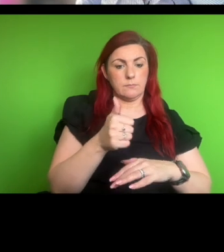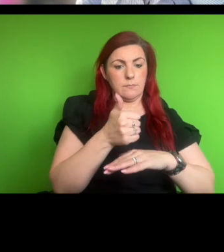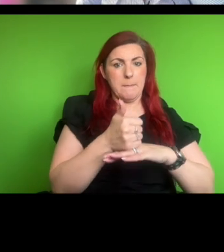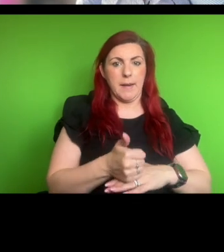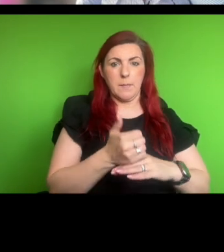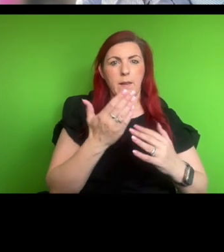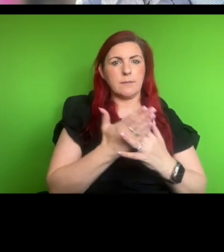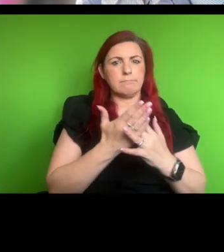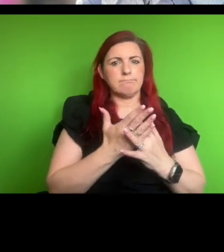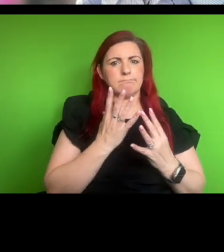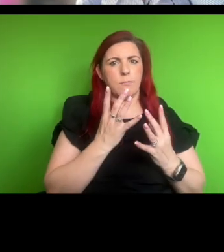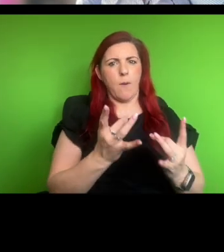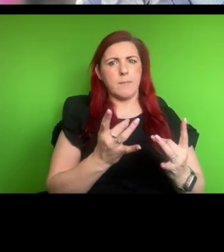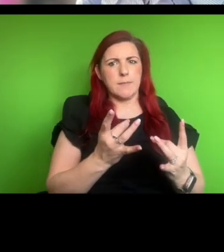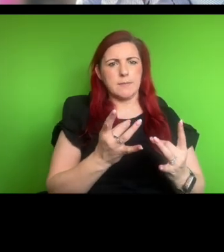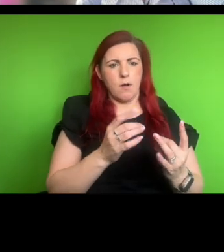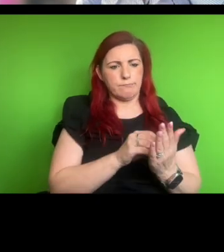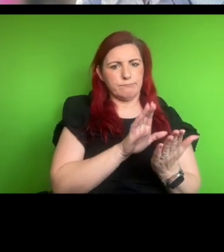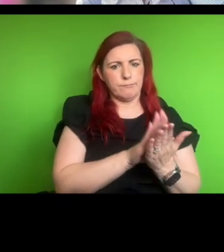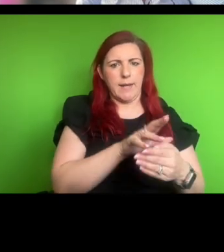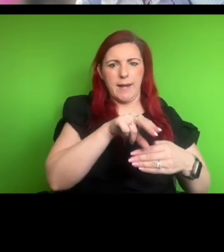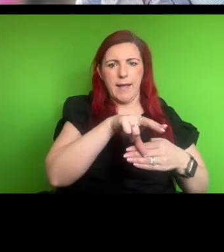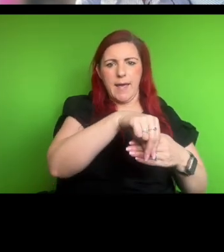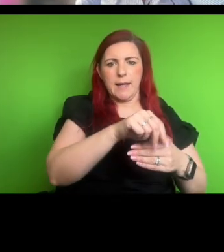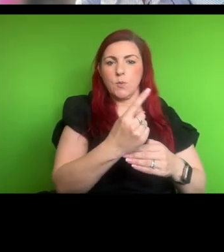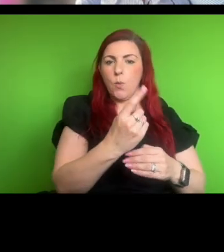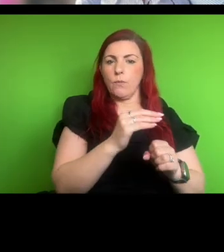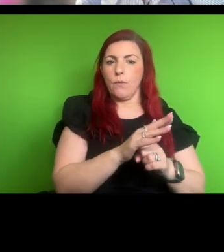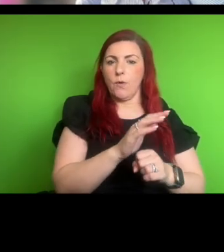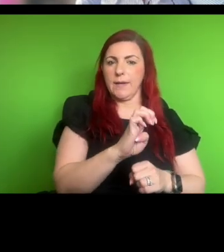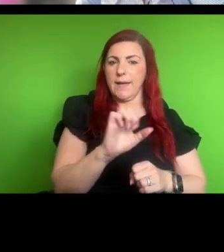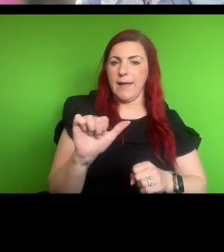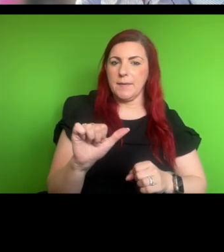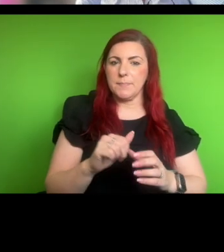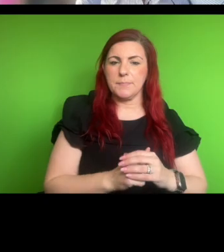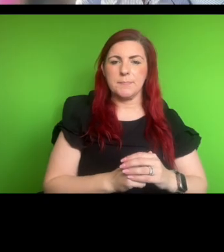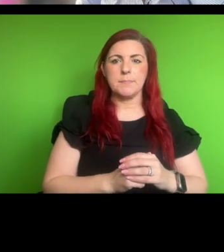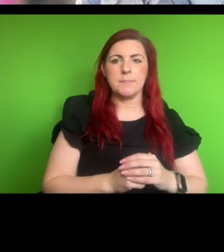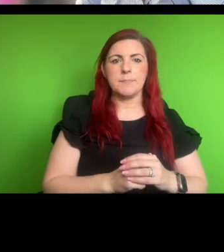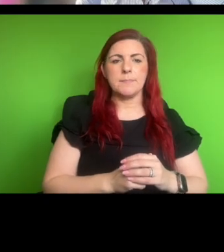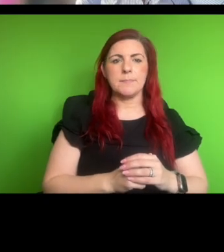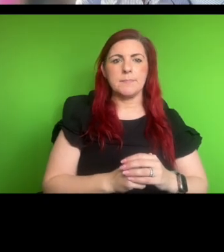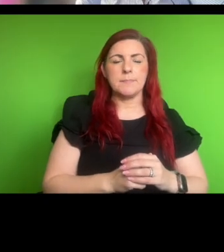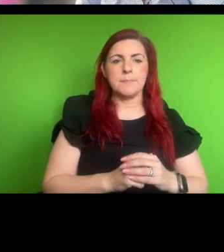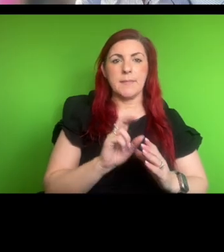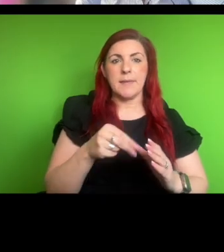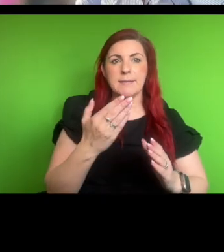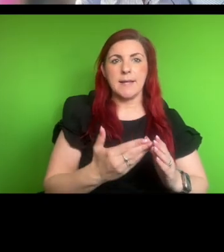in Annex 1 of the European Accessibility Act. Next slide, please.